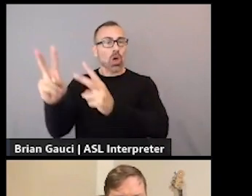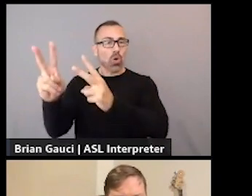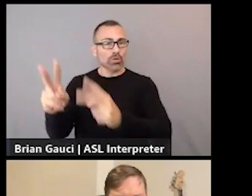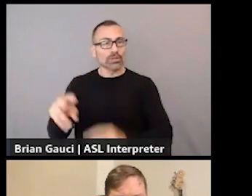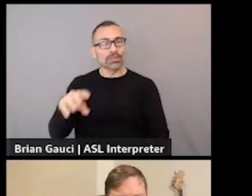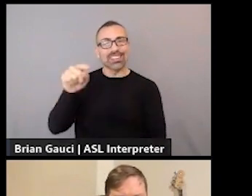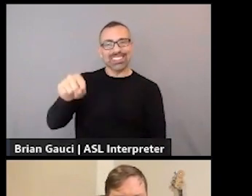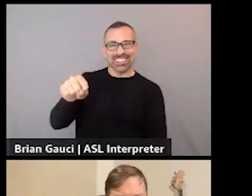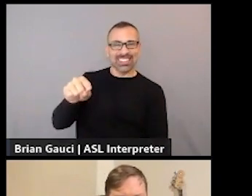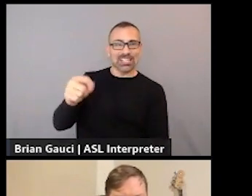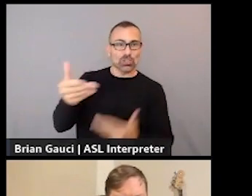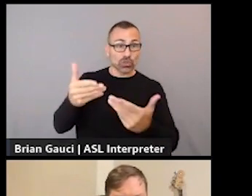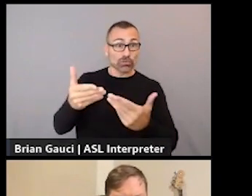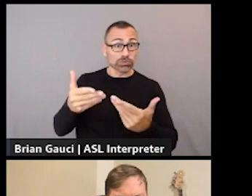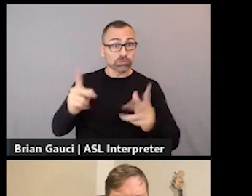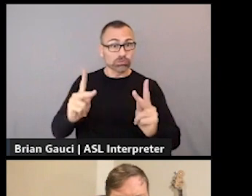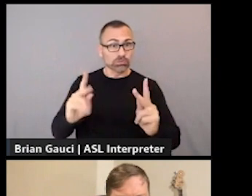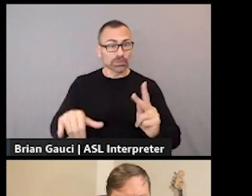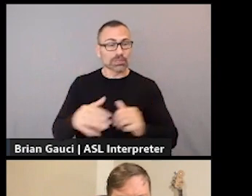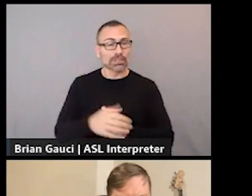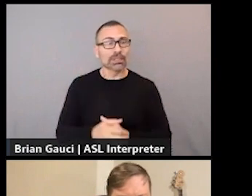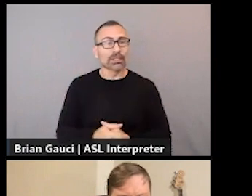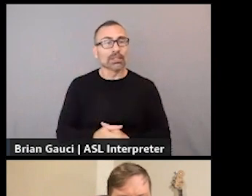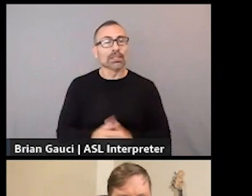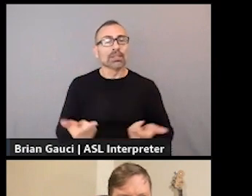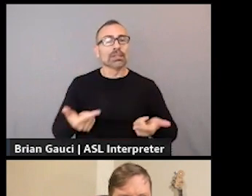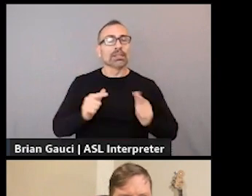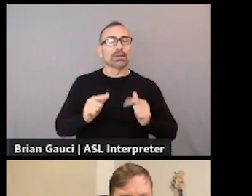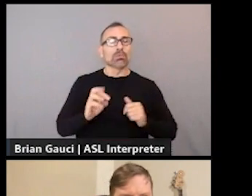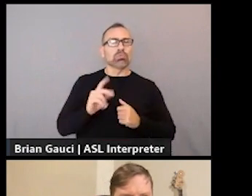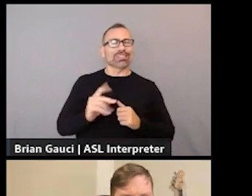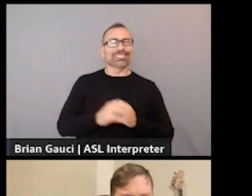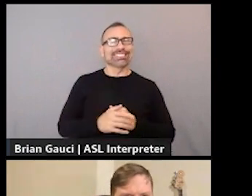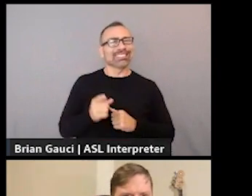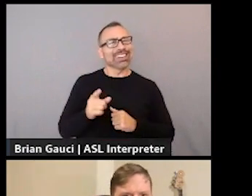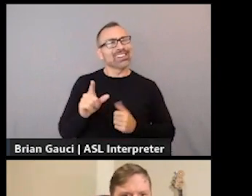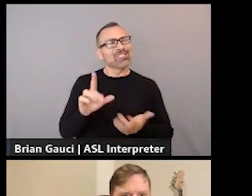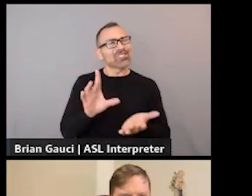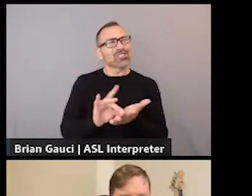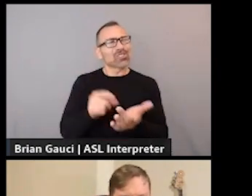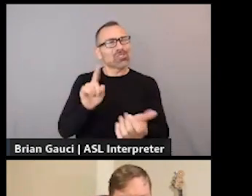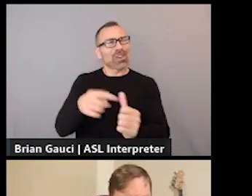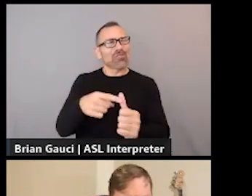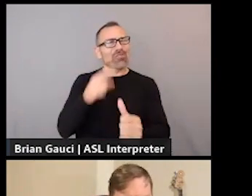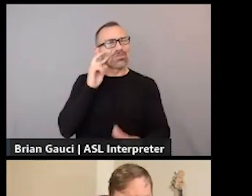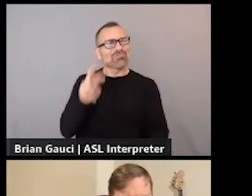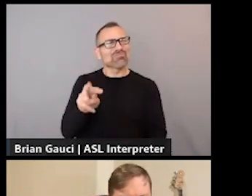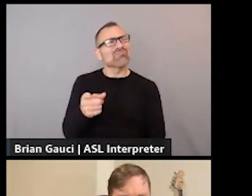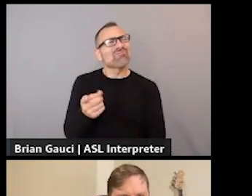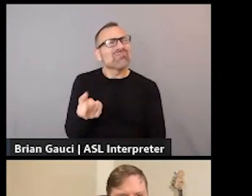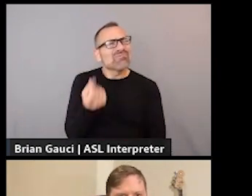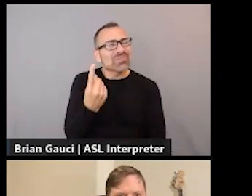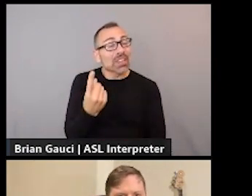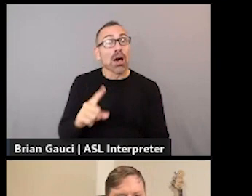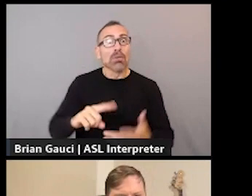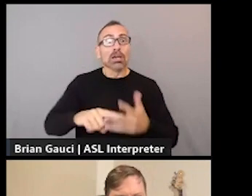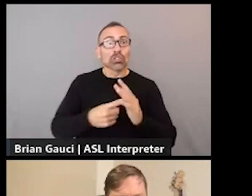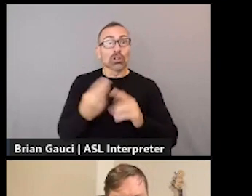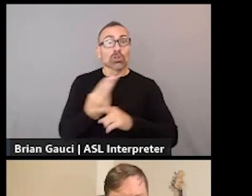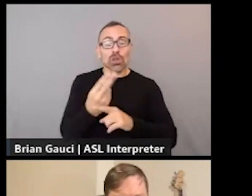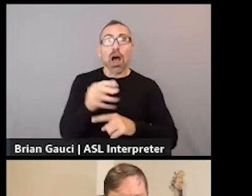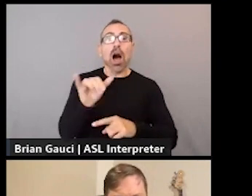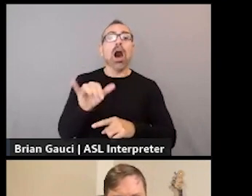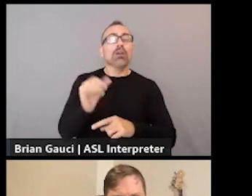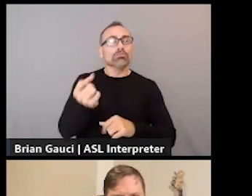is one of the services that didn't make as much sense to me until I really started using it. It's something that I saw when I was studying for certifications and things like that. But until